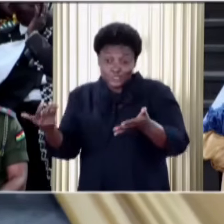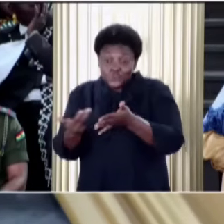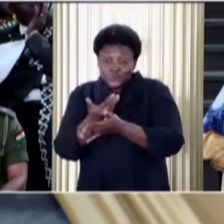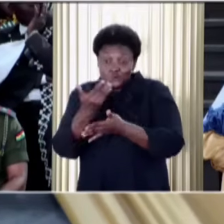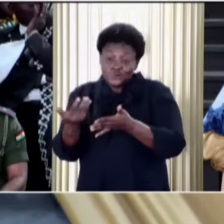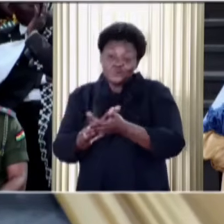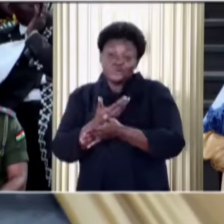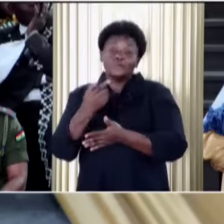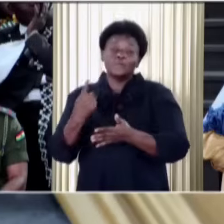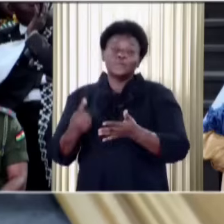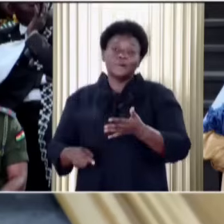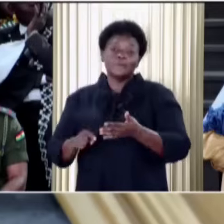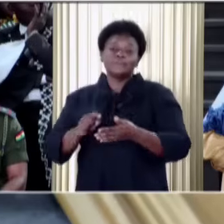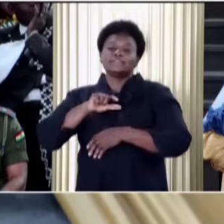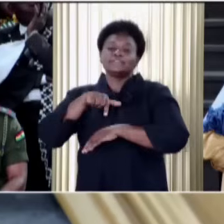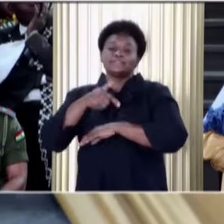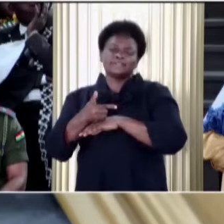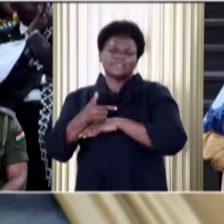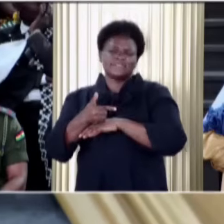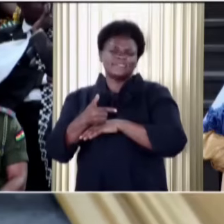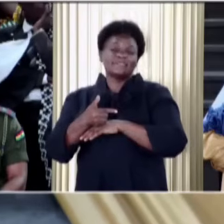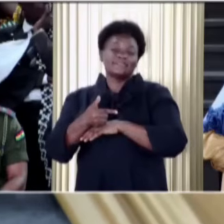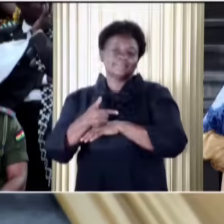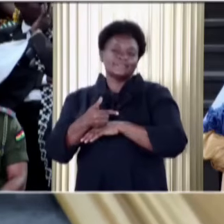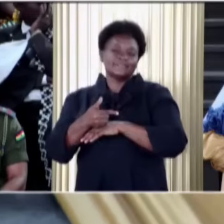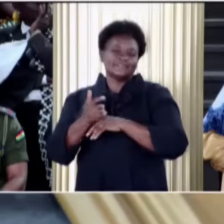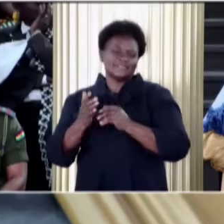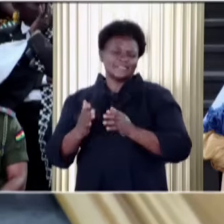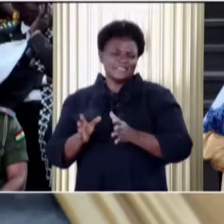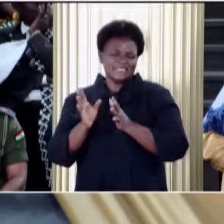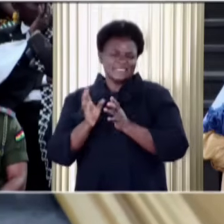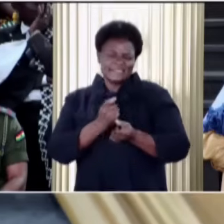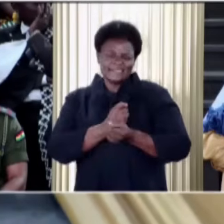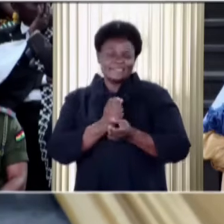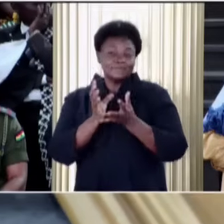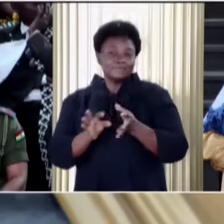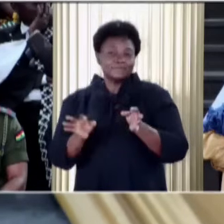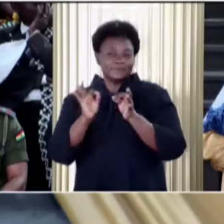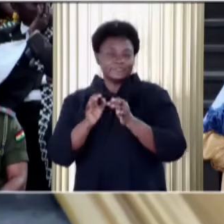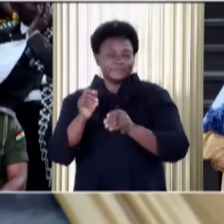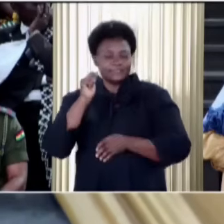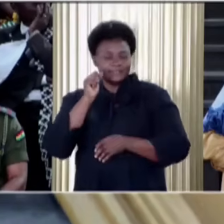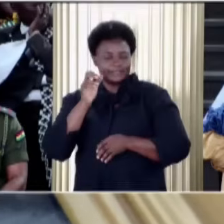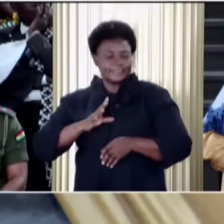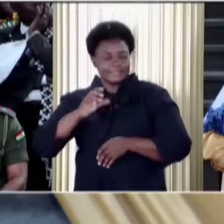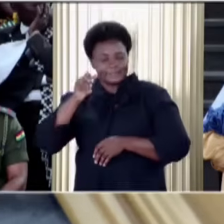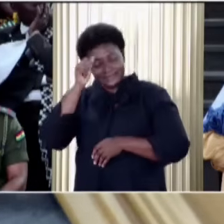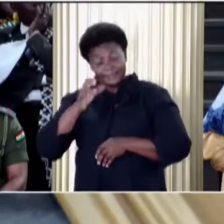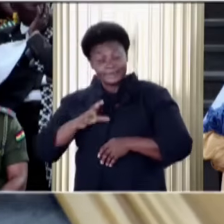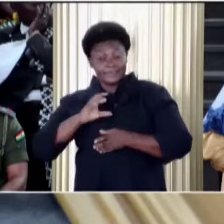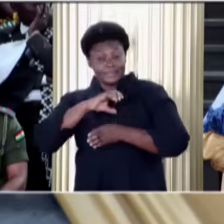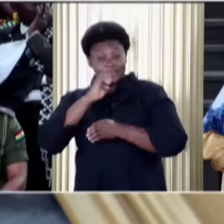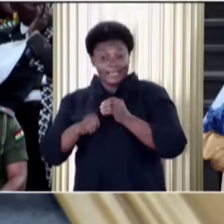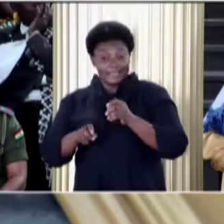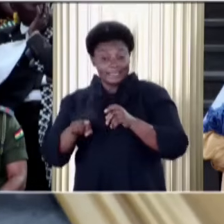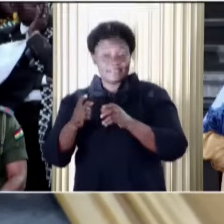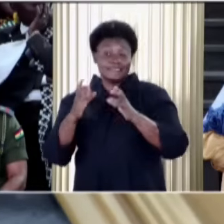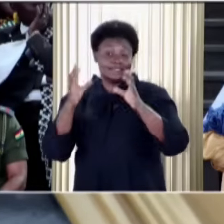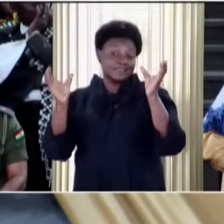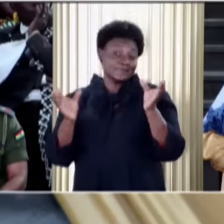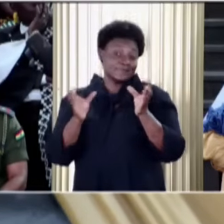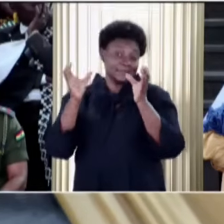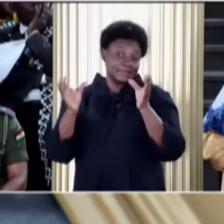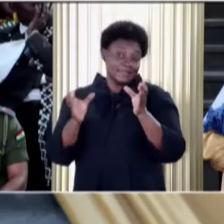That's good. Guests, distinguished ladies and gentlemen, as we end this ceremony, I would like